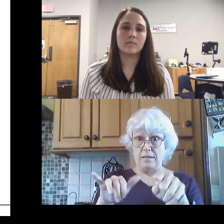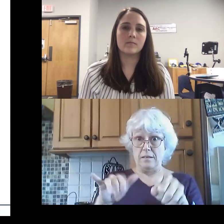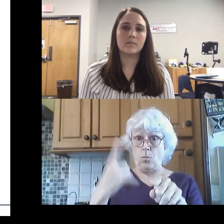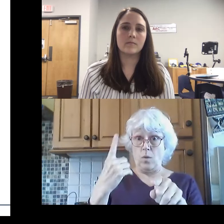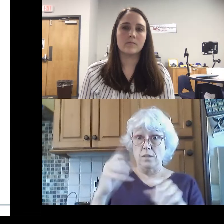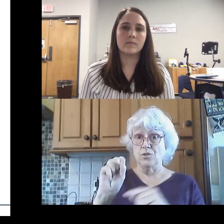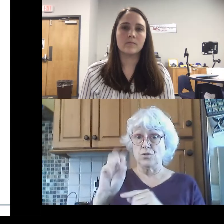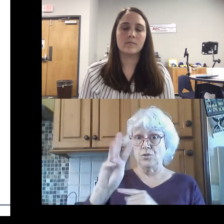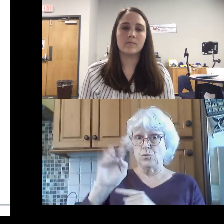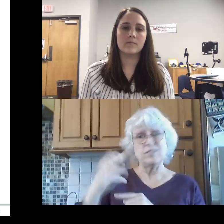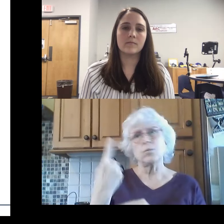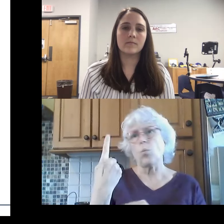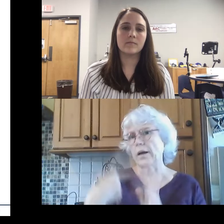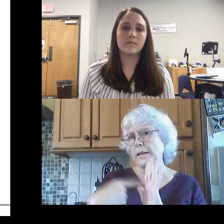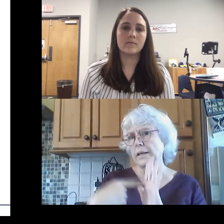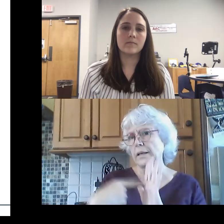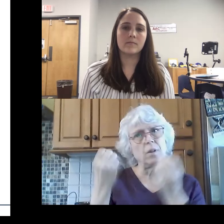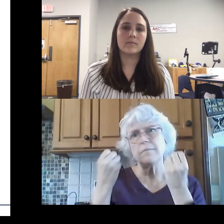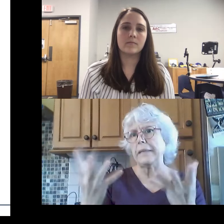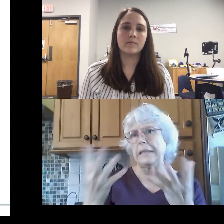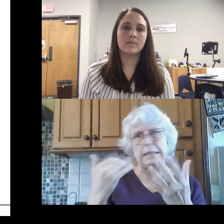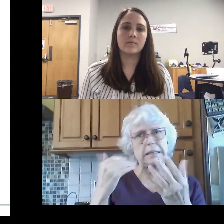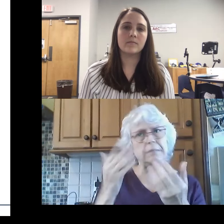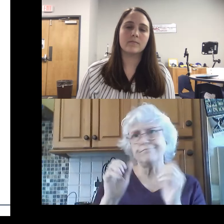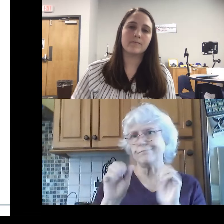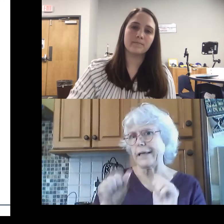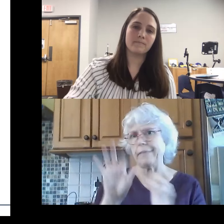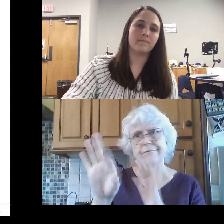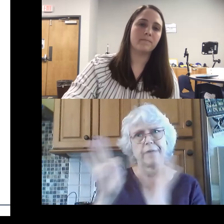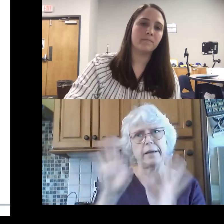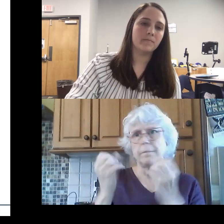based on the individual's abilities.